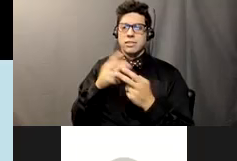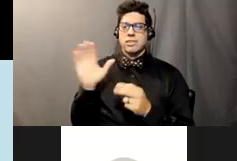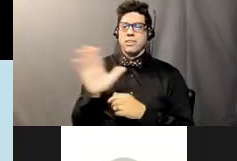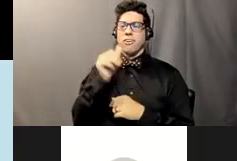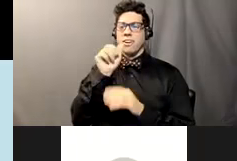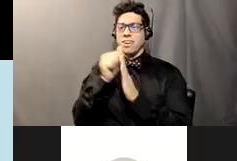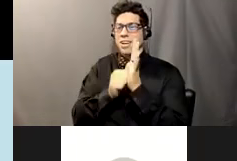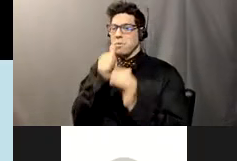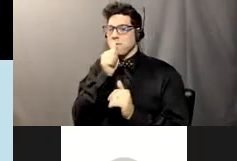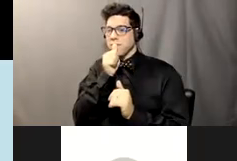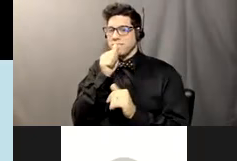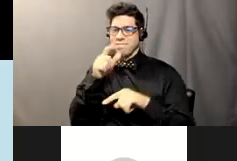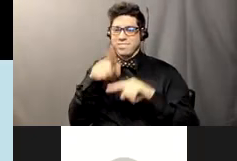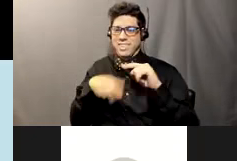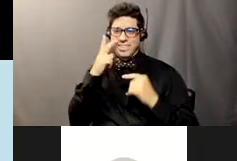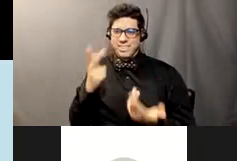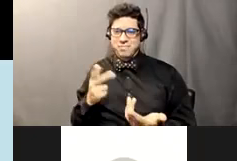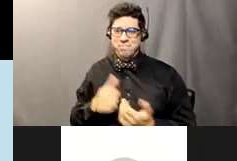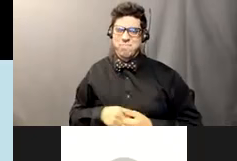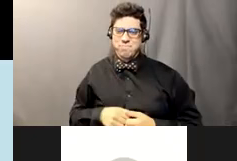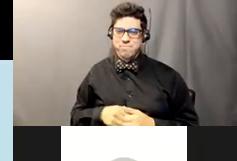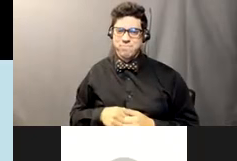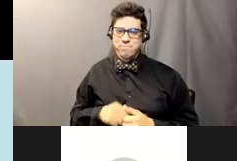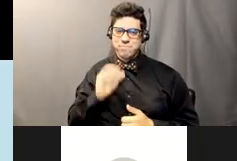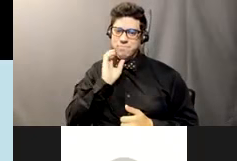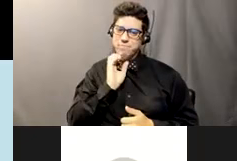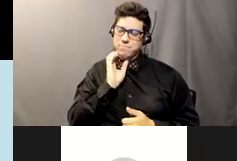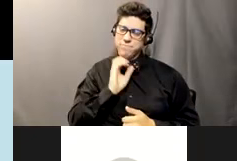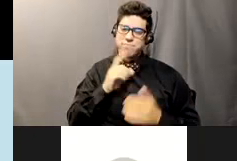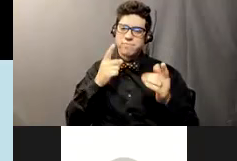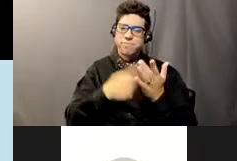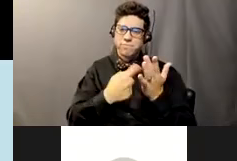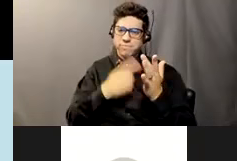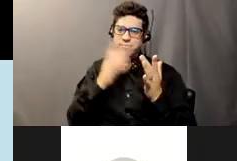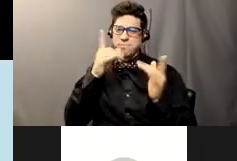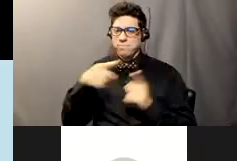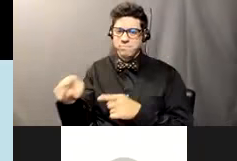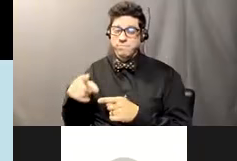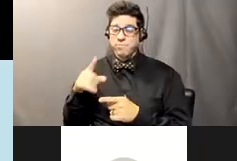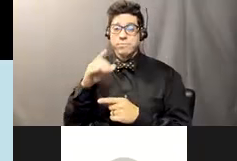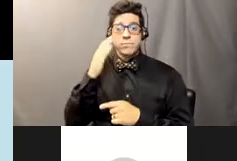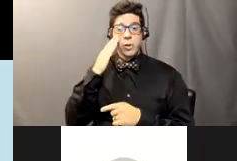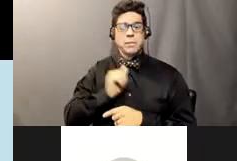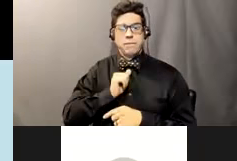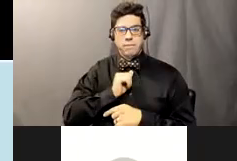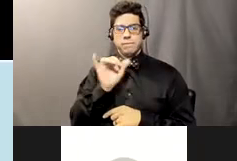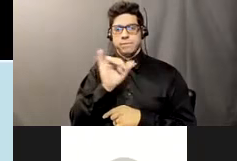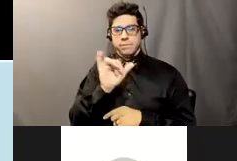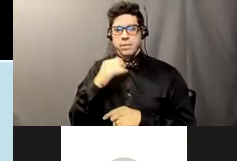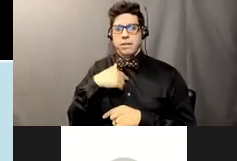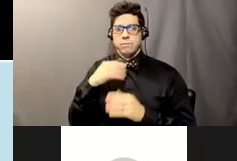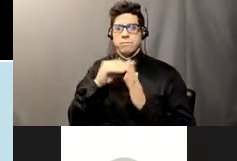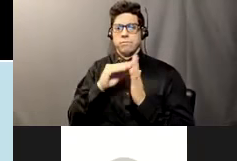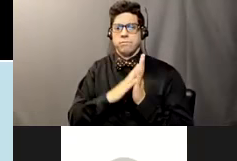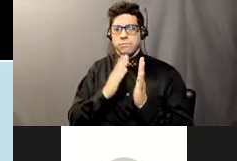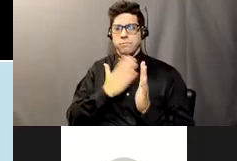cannot track it. So sometimes this is something that it happens. I know I've done it myself in my own social media